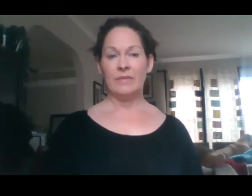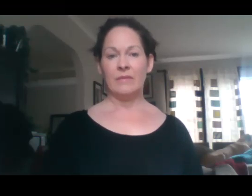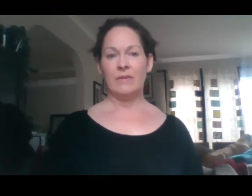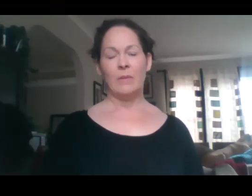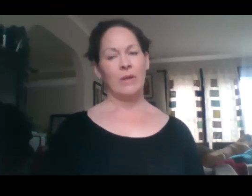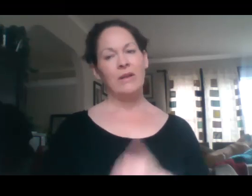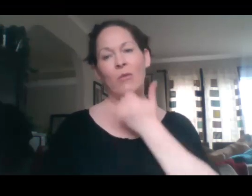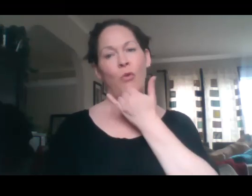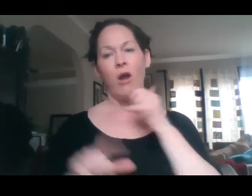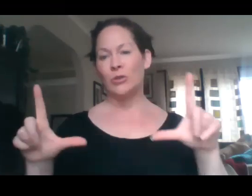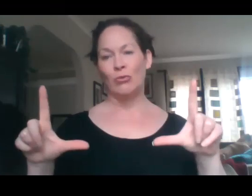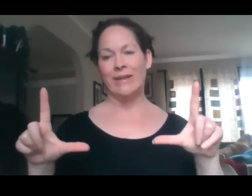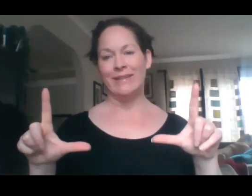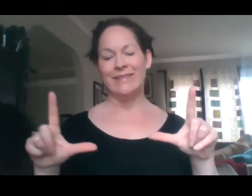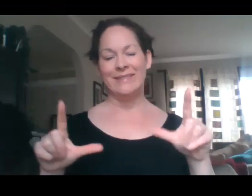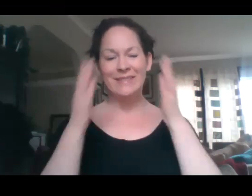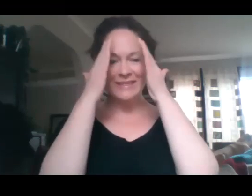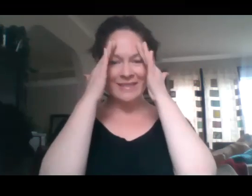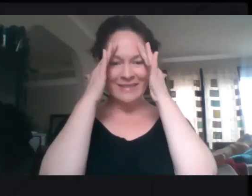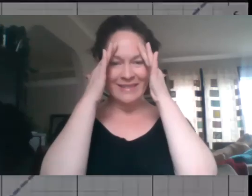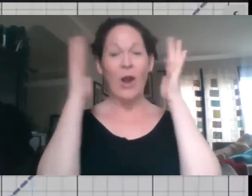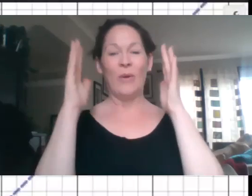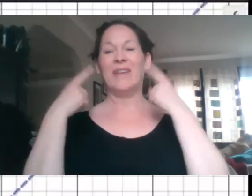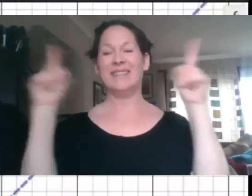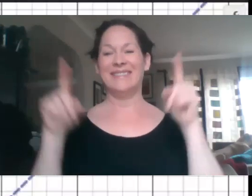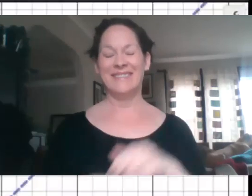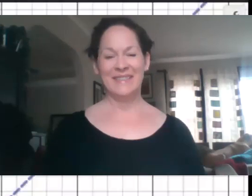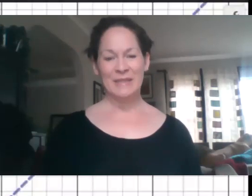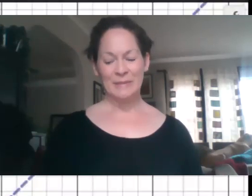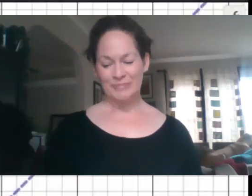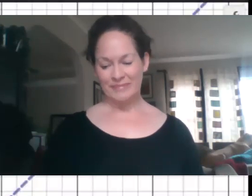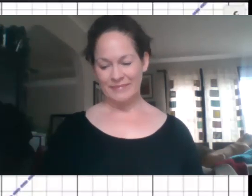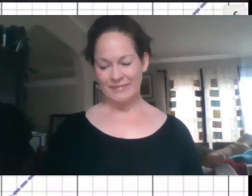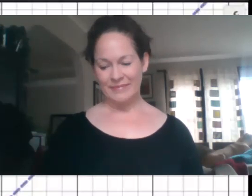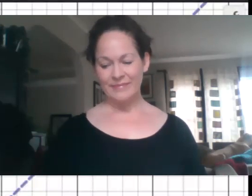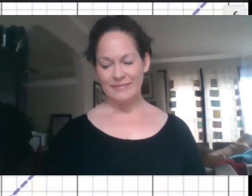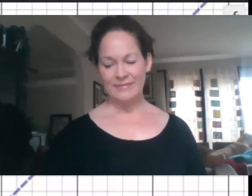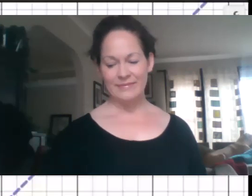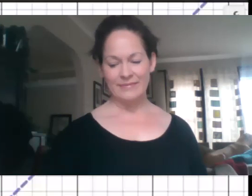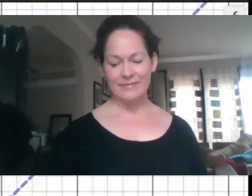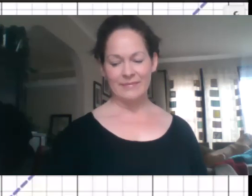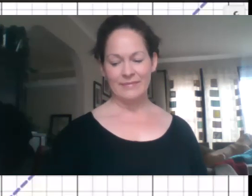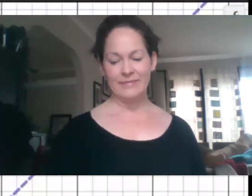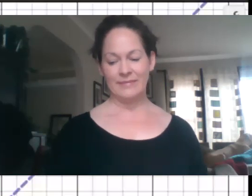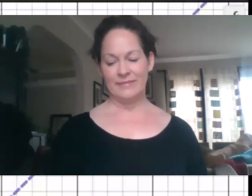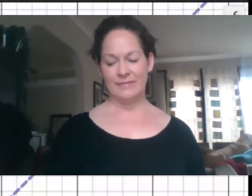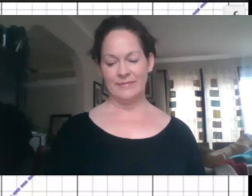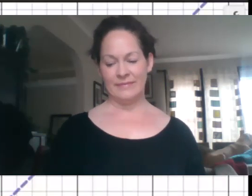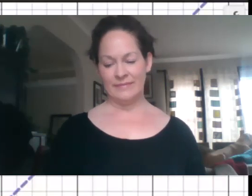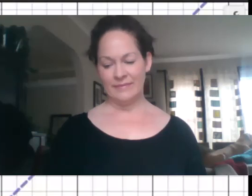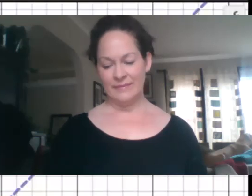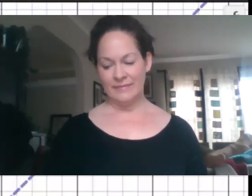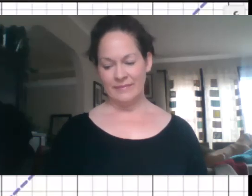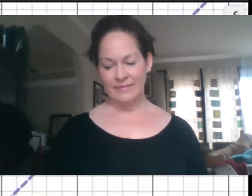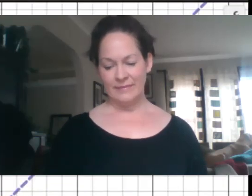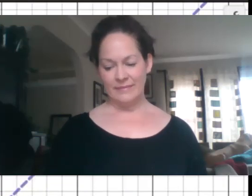Hope we're seeing the graph. Nope, not seeing the graph. It went the other way this time. There we go, there's the graph. So here, let me